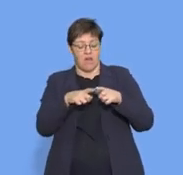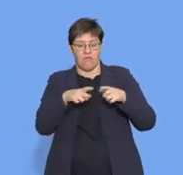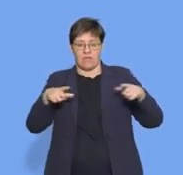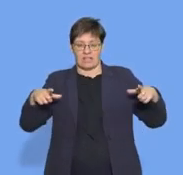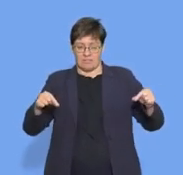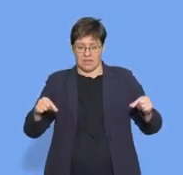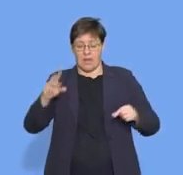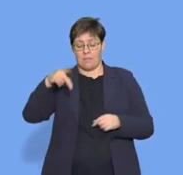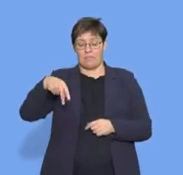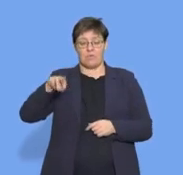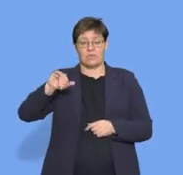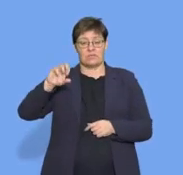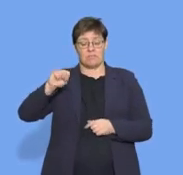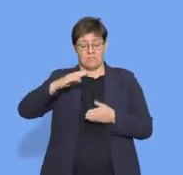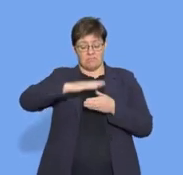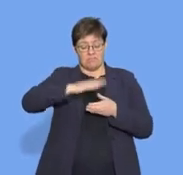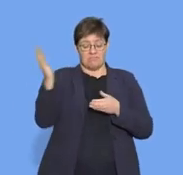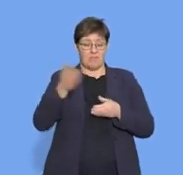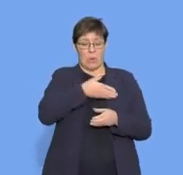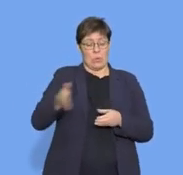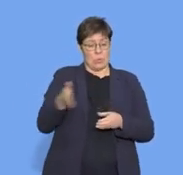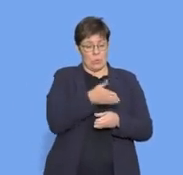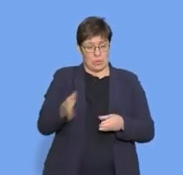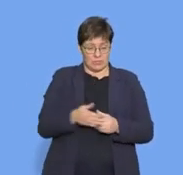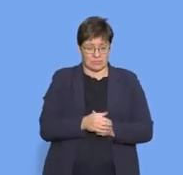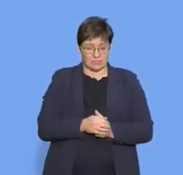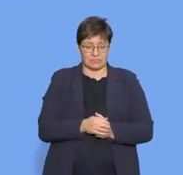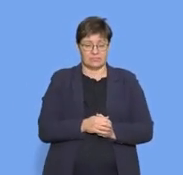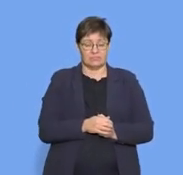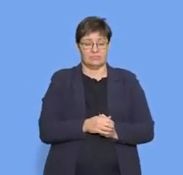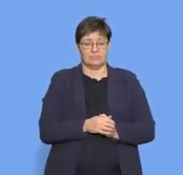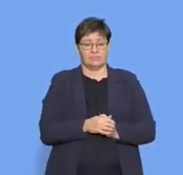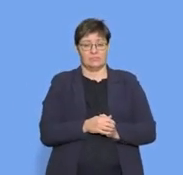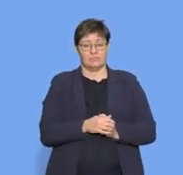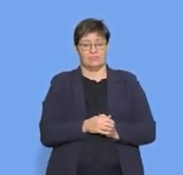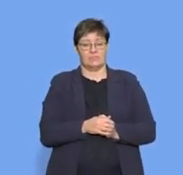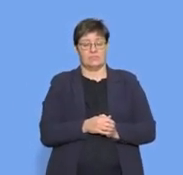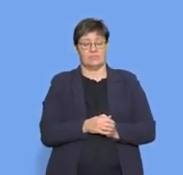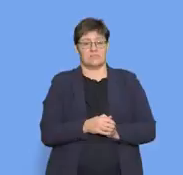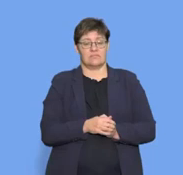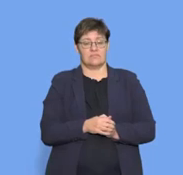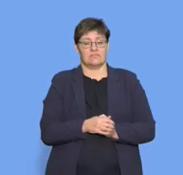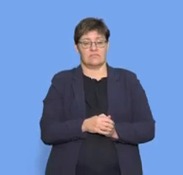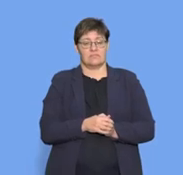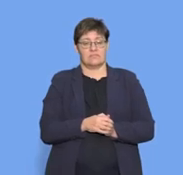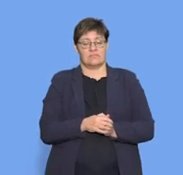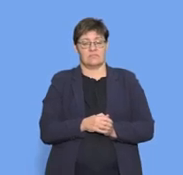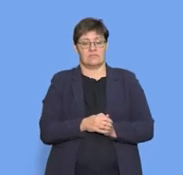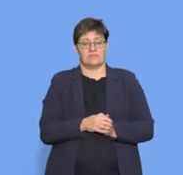be a rectangular prism that's open on top. Let's go to the board.